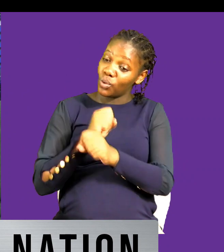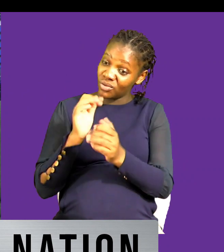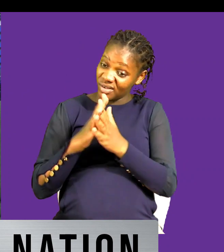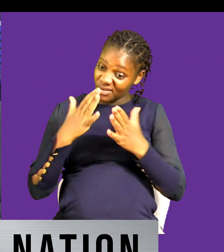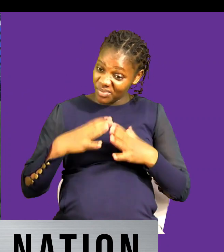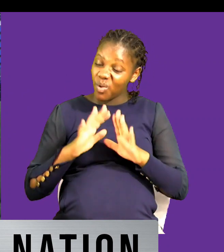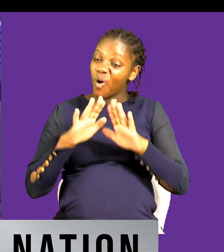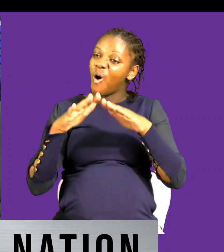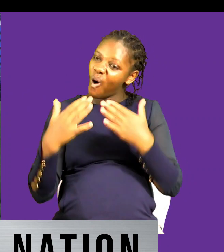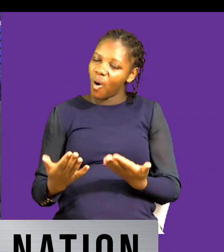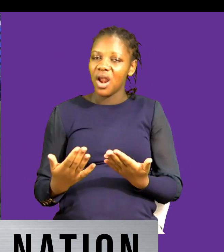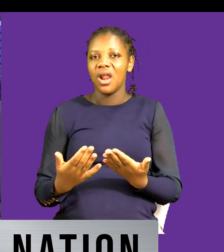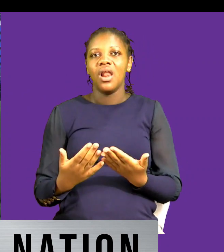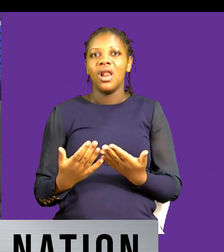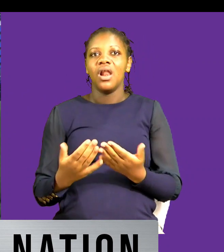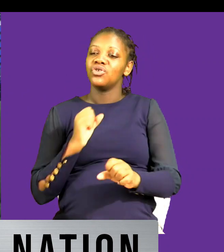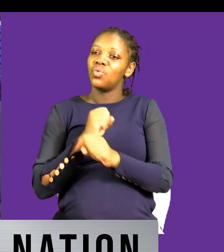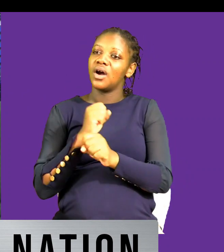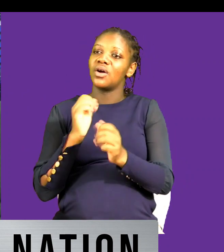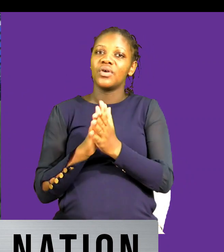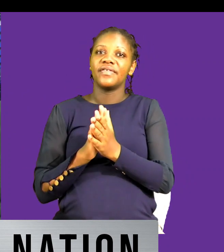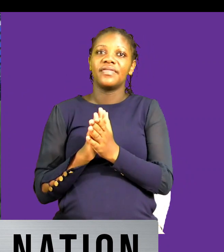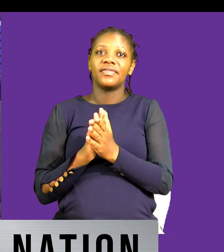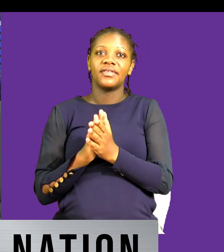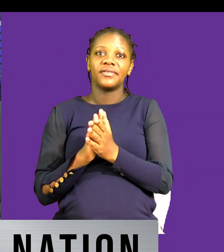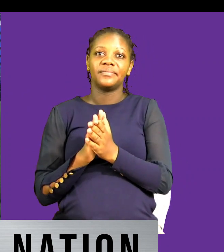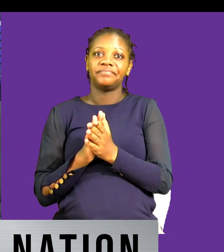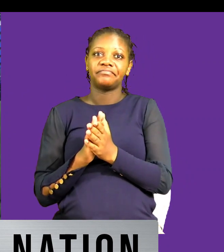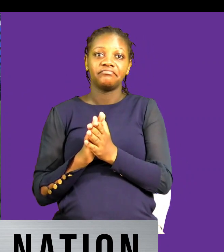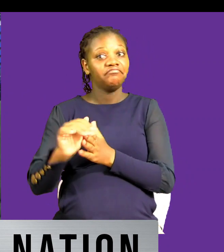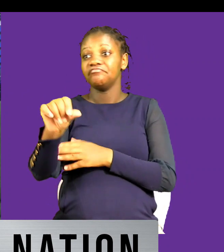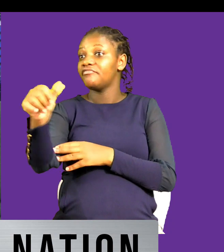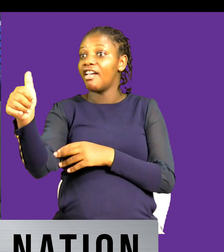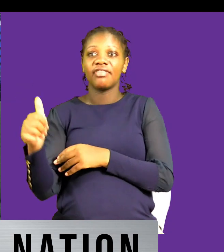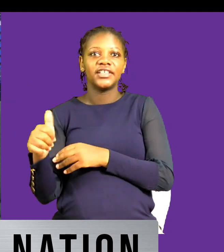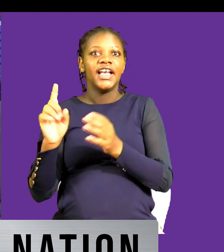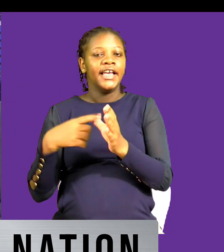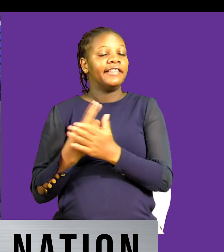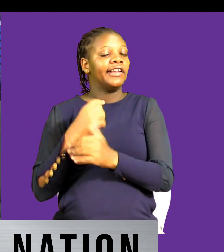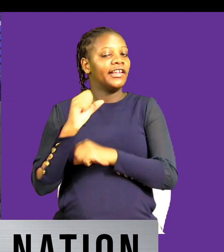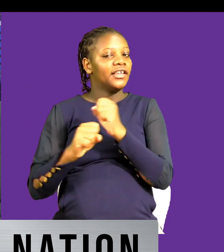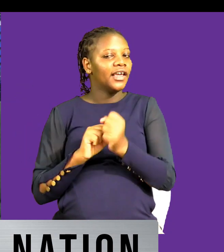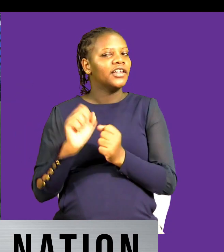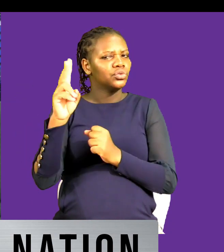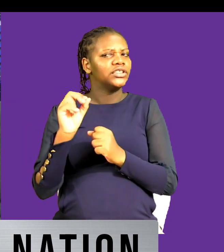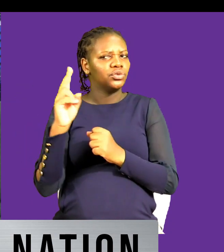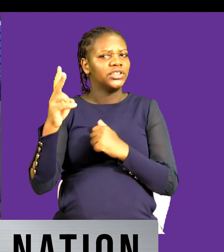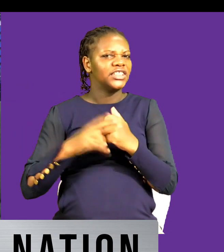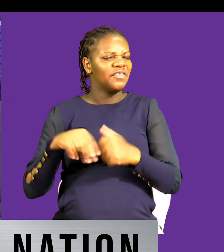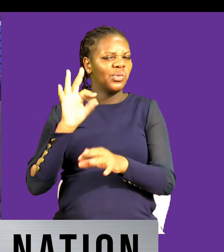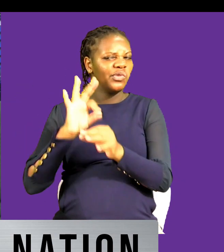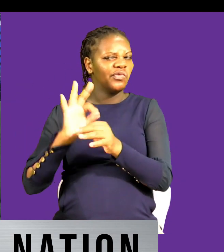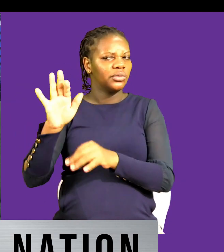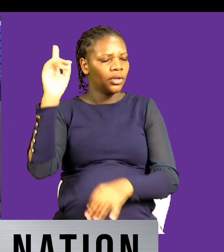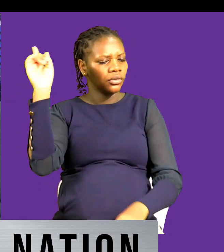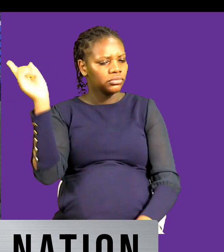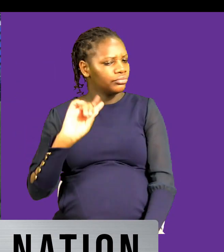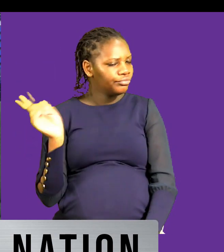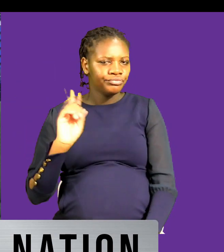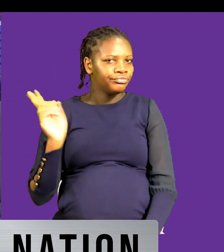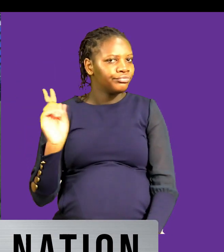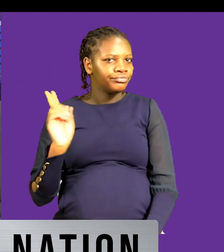or you side with the elite. And if you side with the elite, we are waiting for you in 2027. We are going to send you home, whether